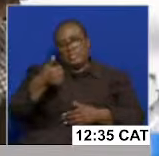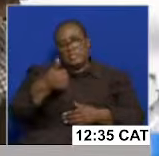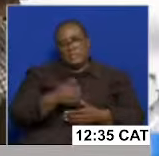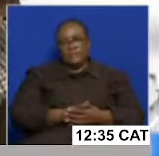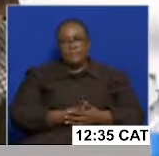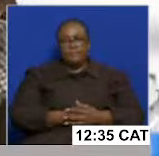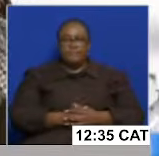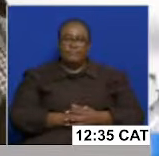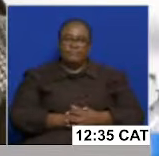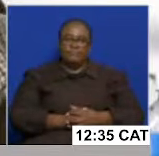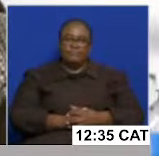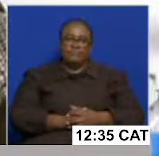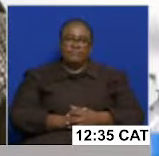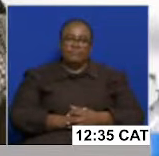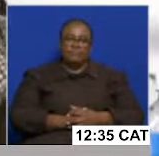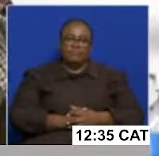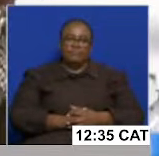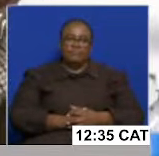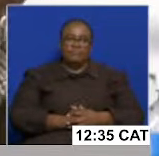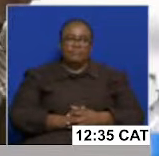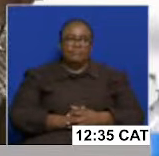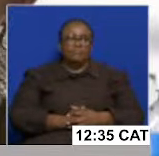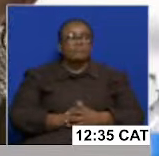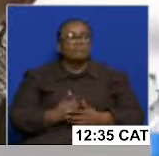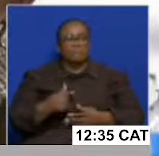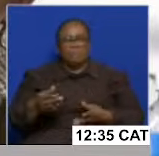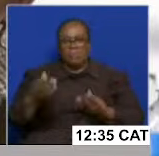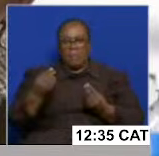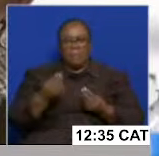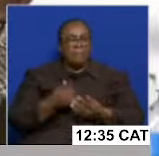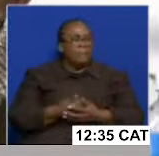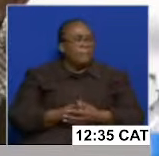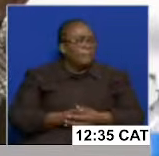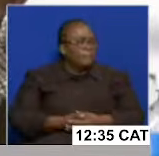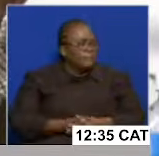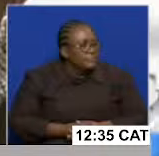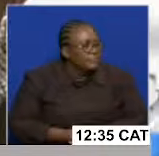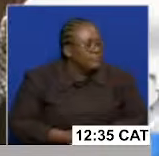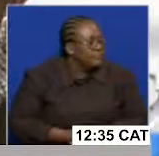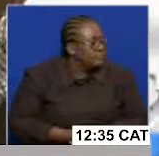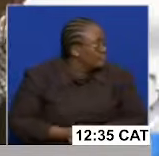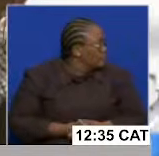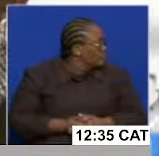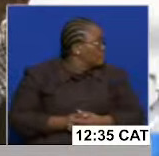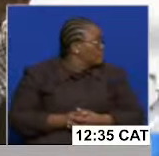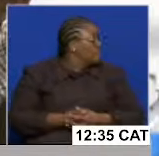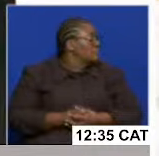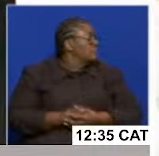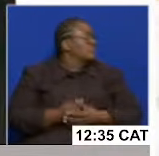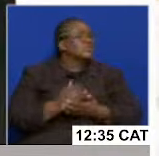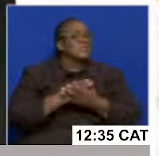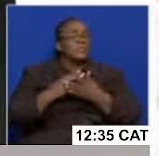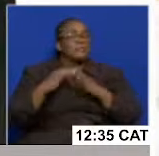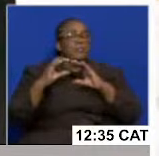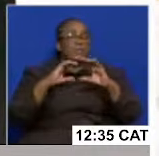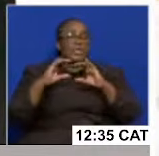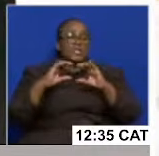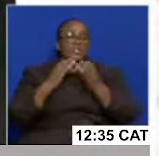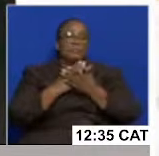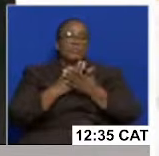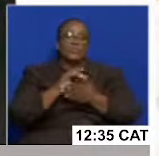Okay, I am there. Thank you. Page 6 details some communication between you and Officer Stolz, but